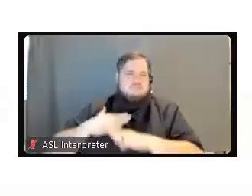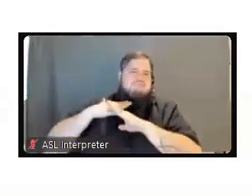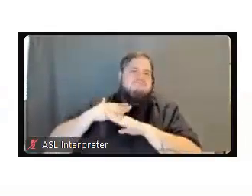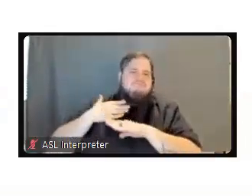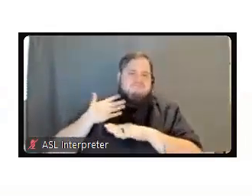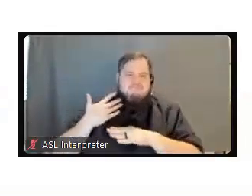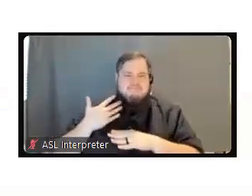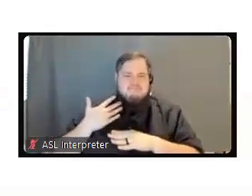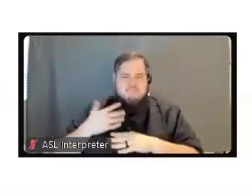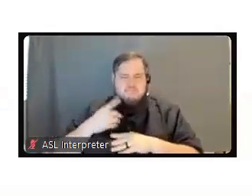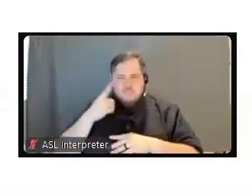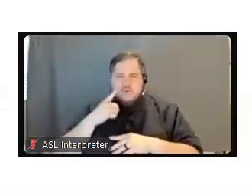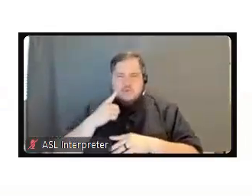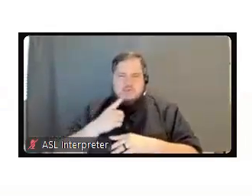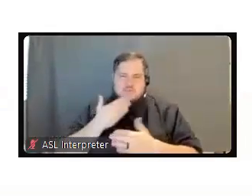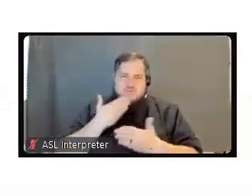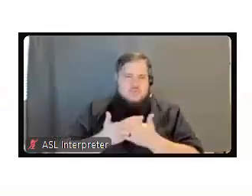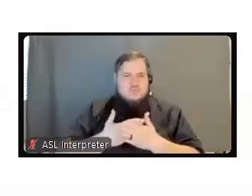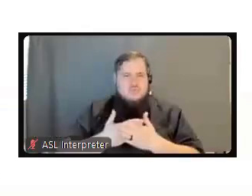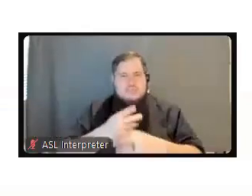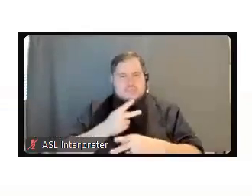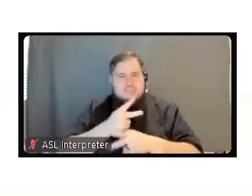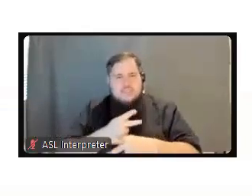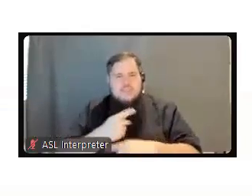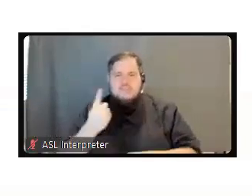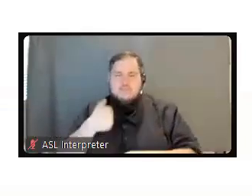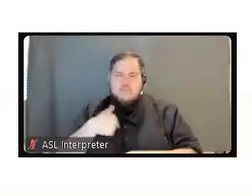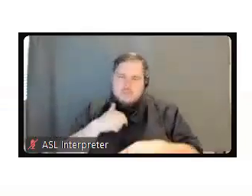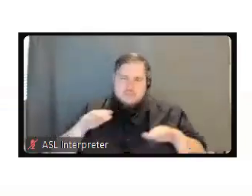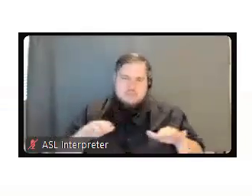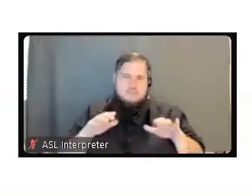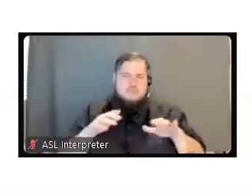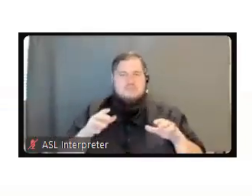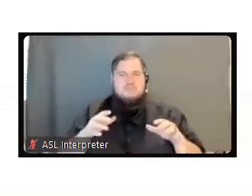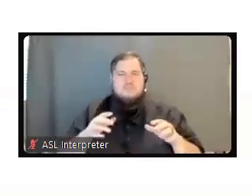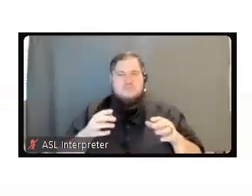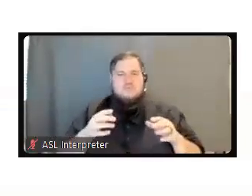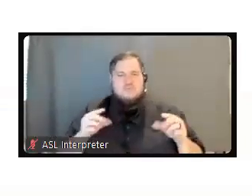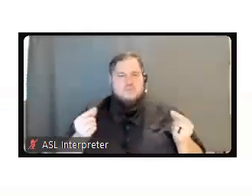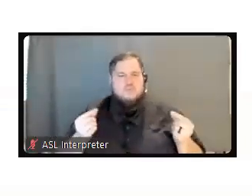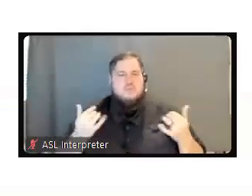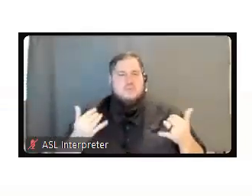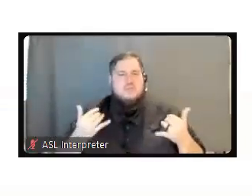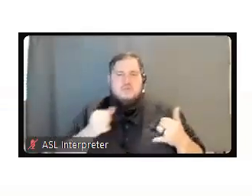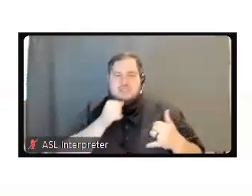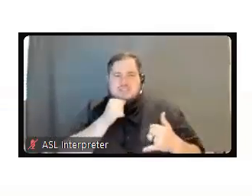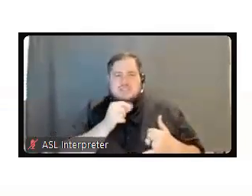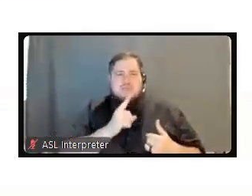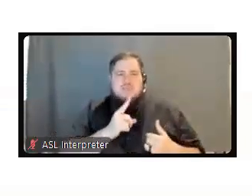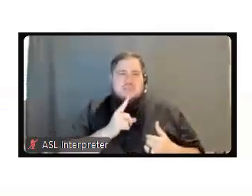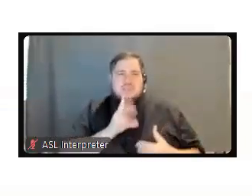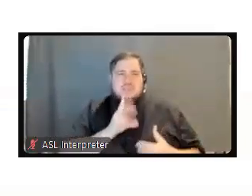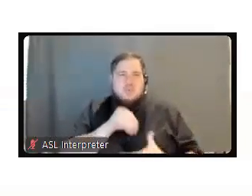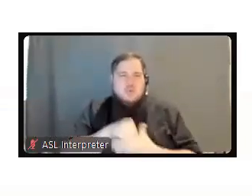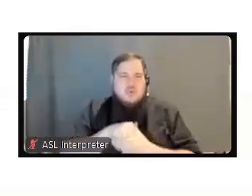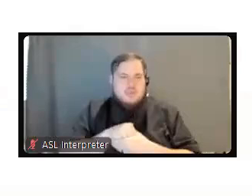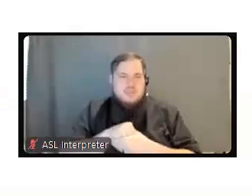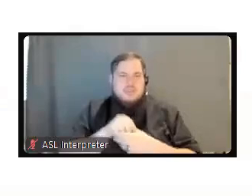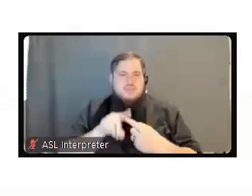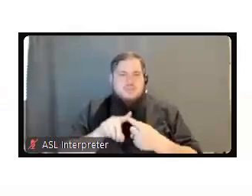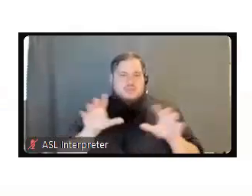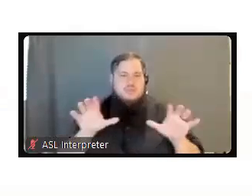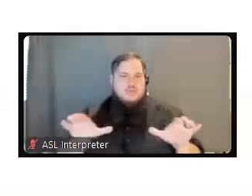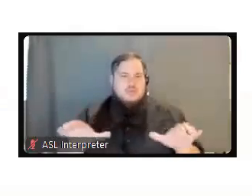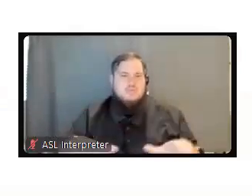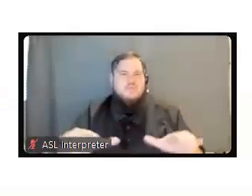something we're actively working on, but as you saw with the metrics, this is not something that's incorporated into Performance Hub, but it